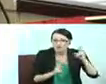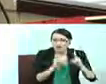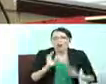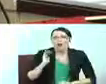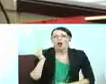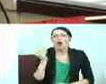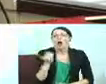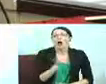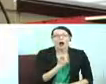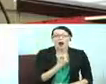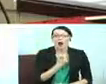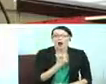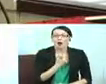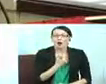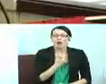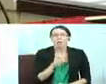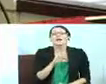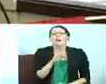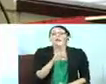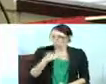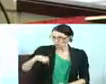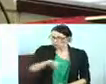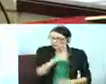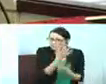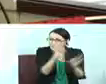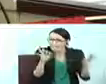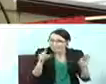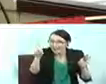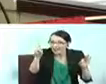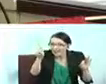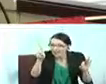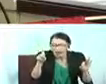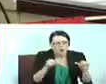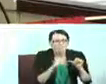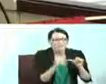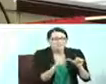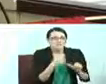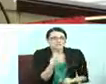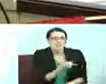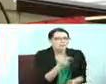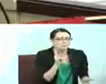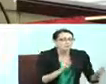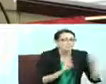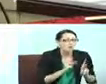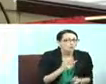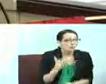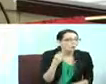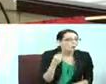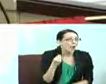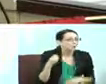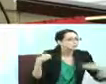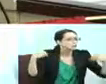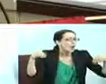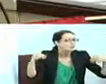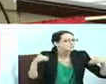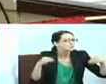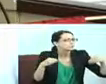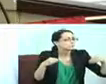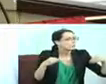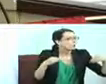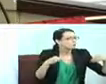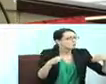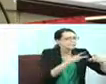are we free? Are we still telling people when we go into a supermarket or a